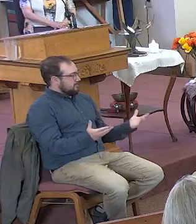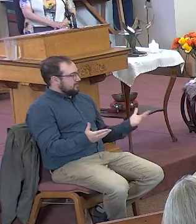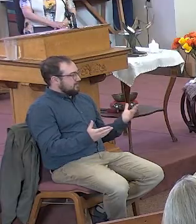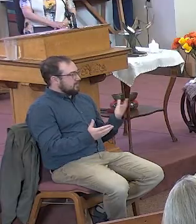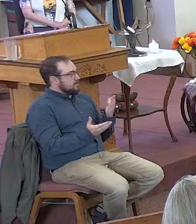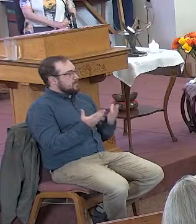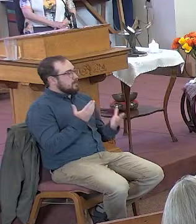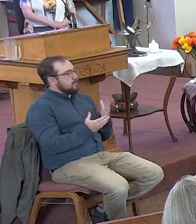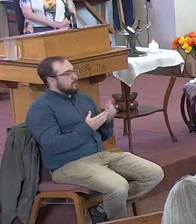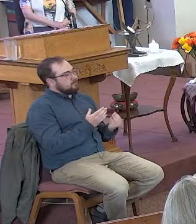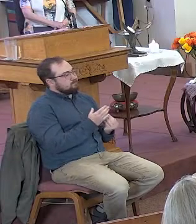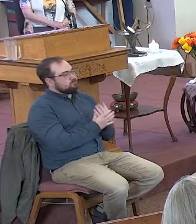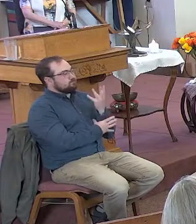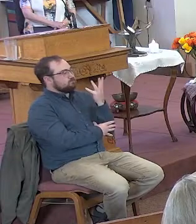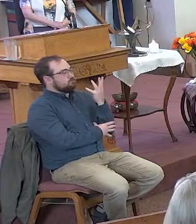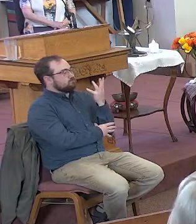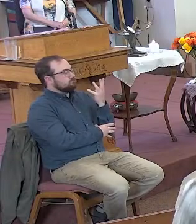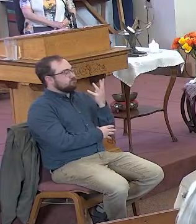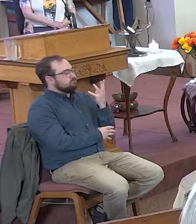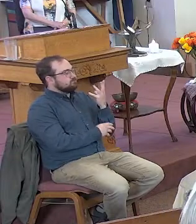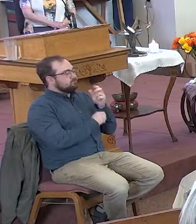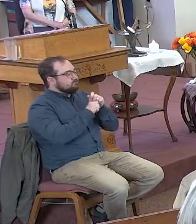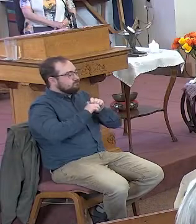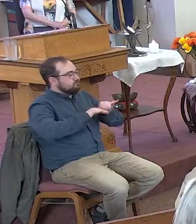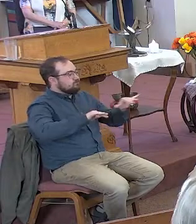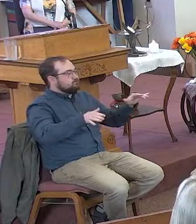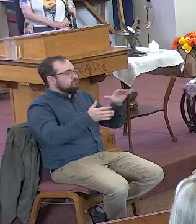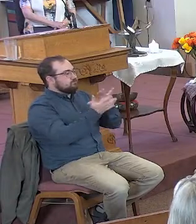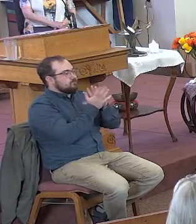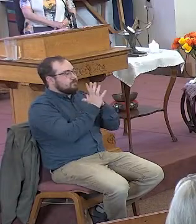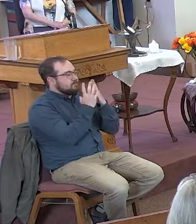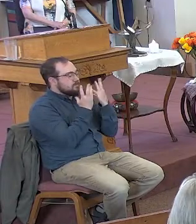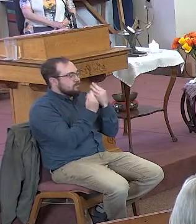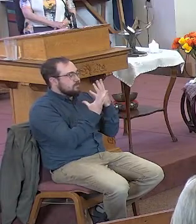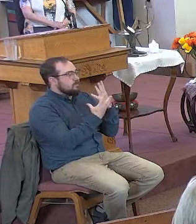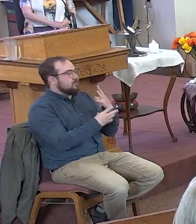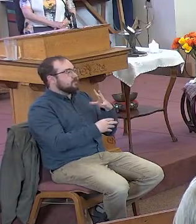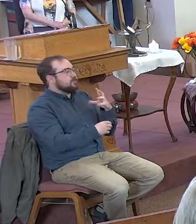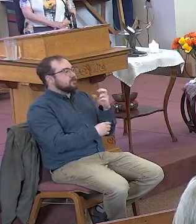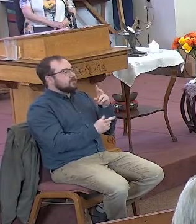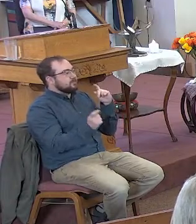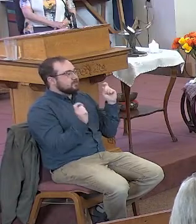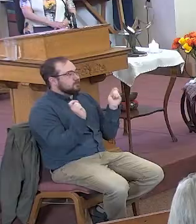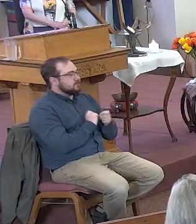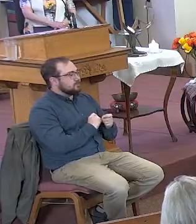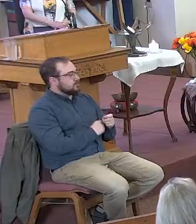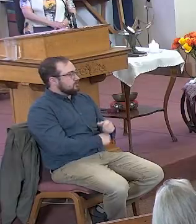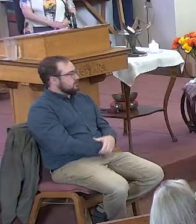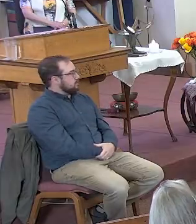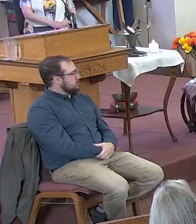that might grow and become more beautiful or change?